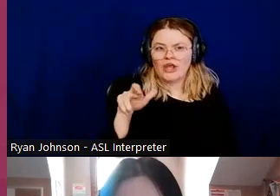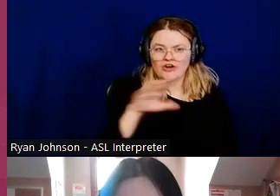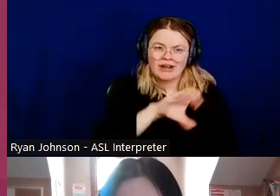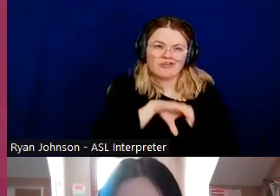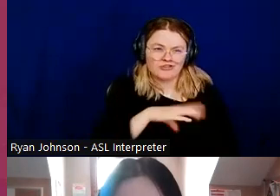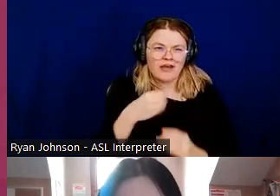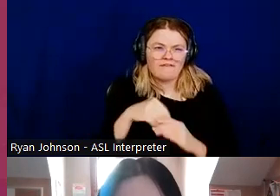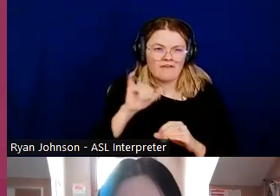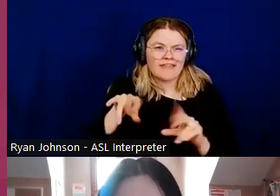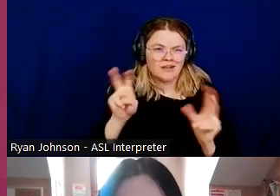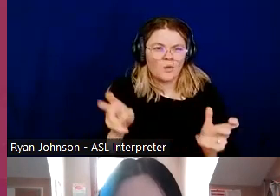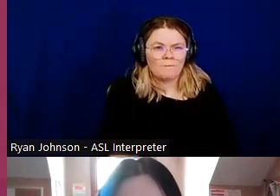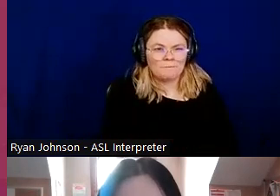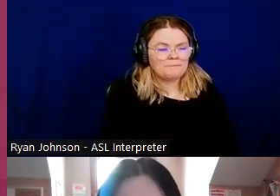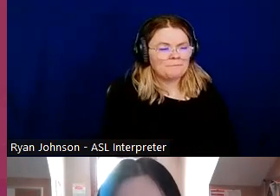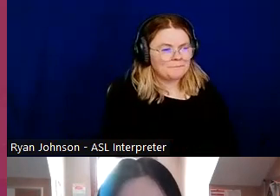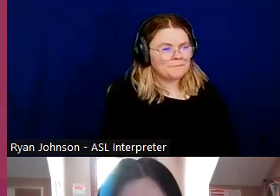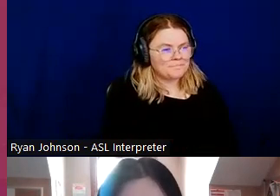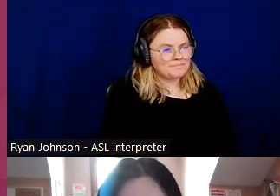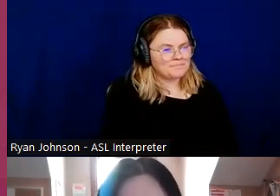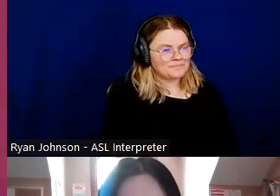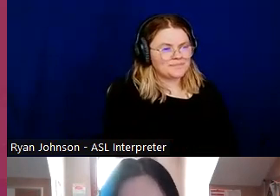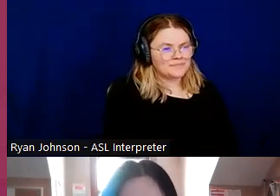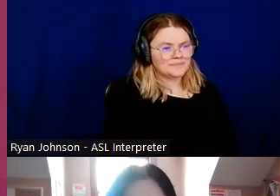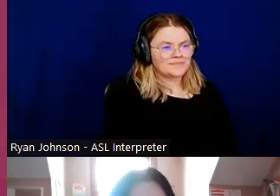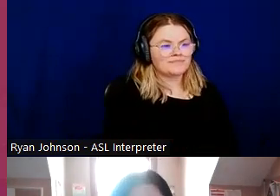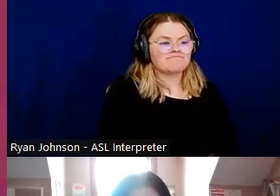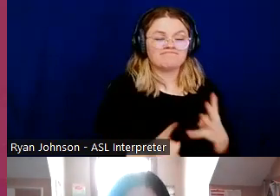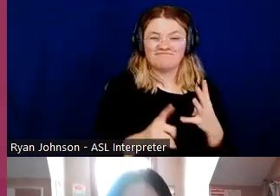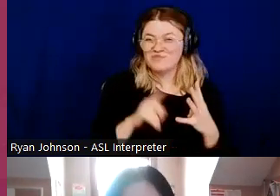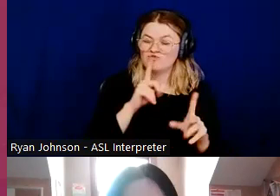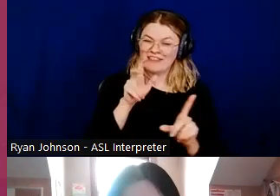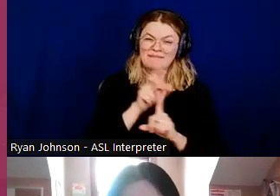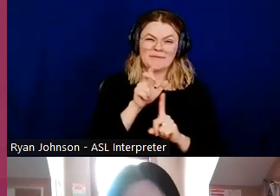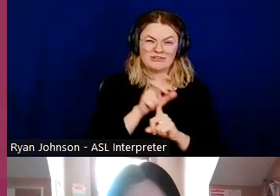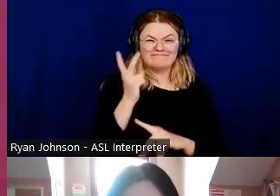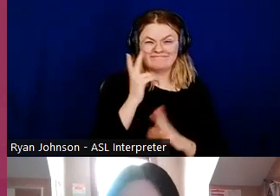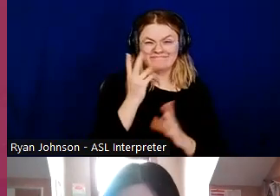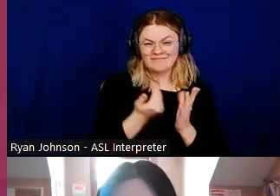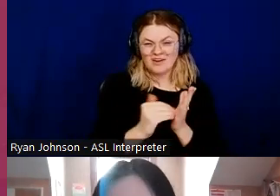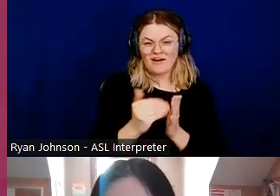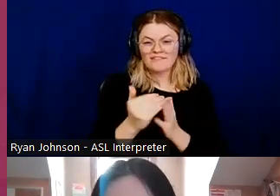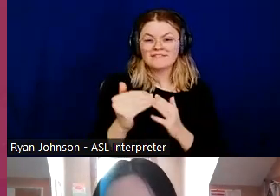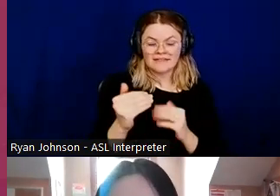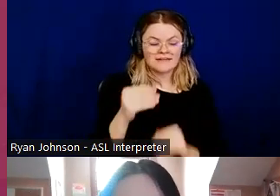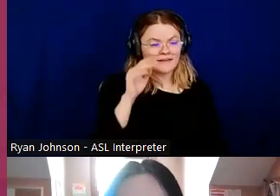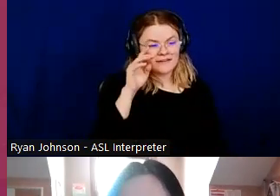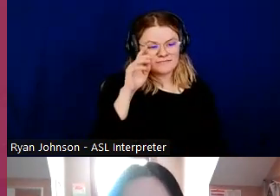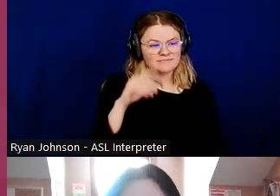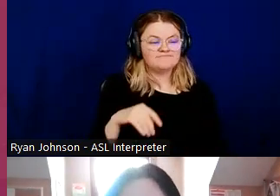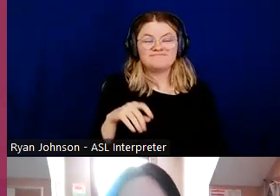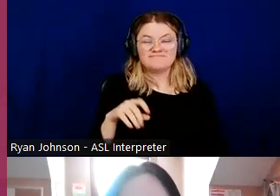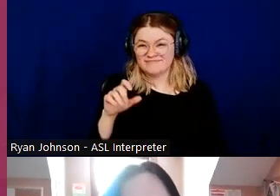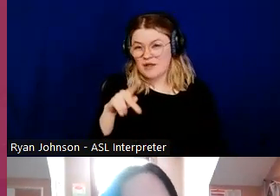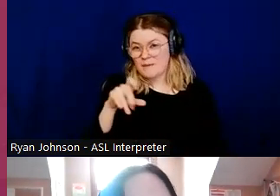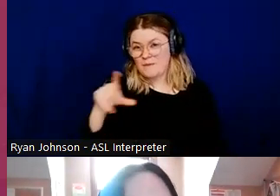Um, and next is a really popular trope, I think, because of the poll, the